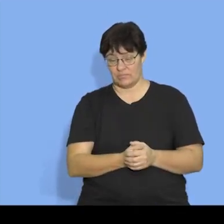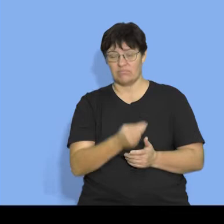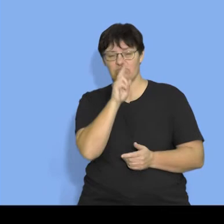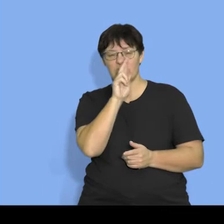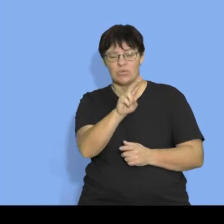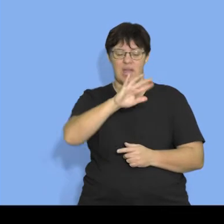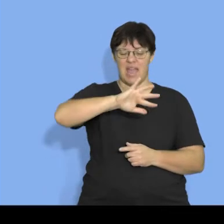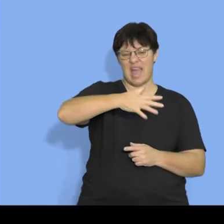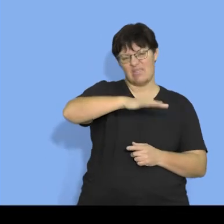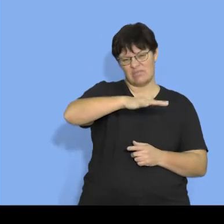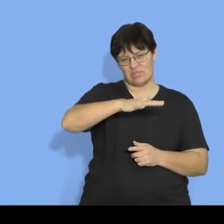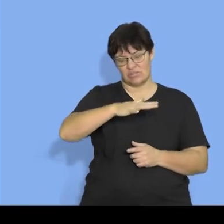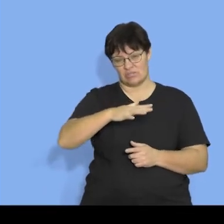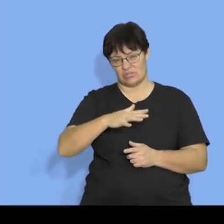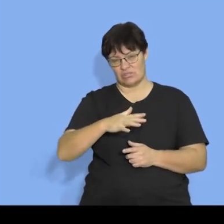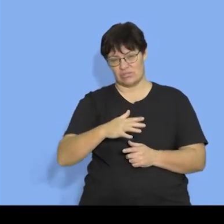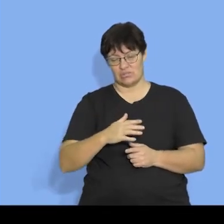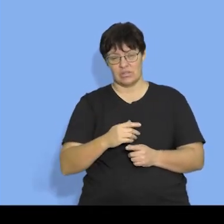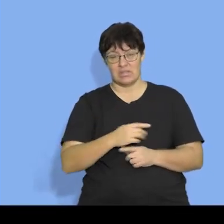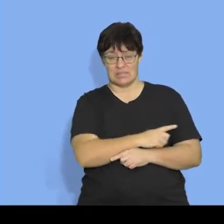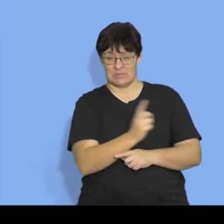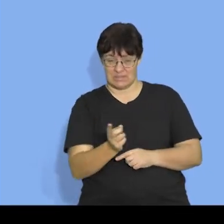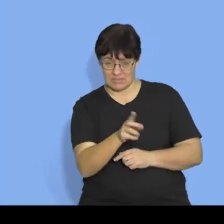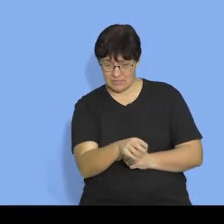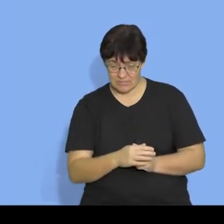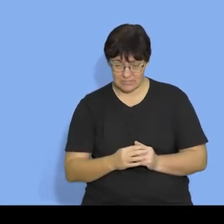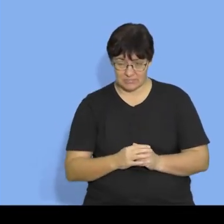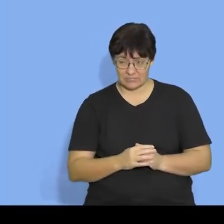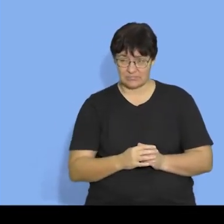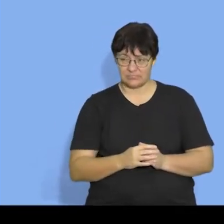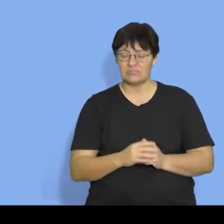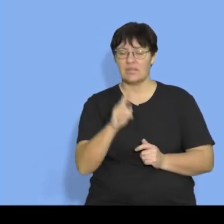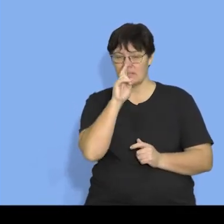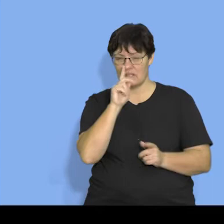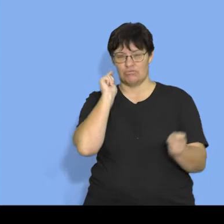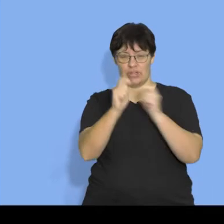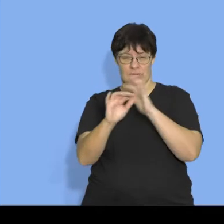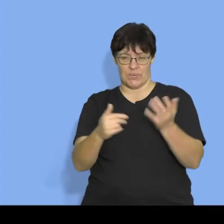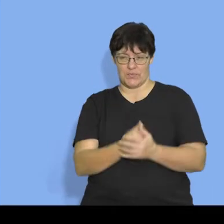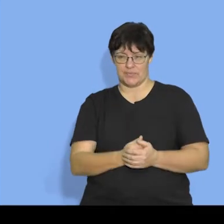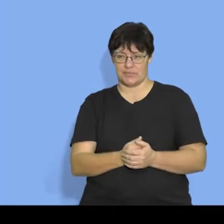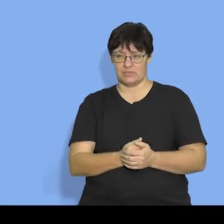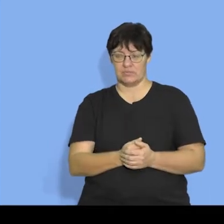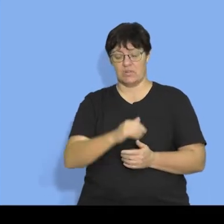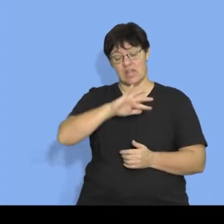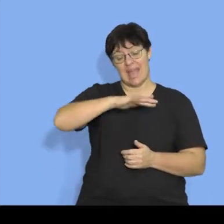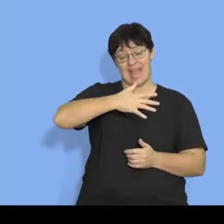If we look at average speed, now watch how my equation has